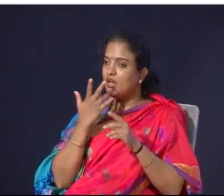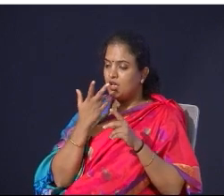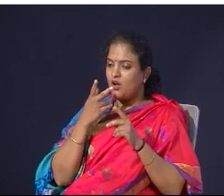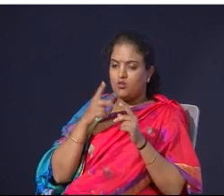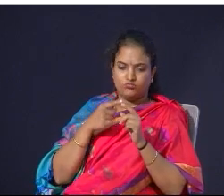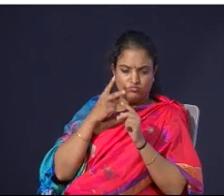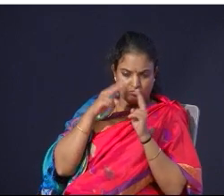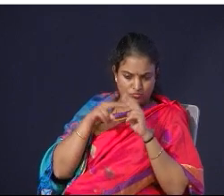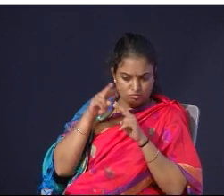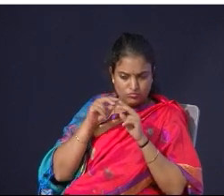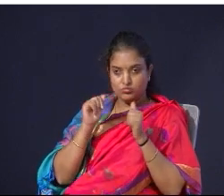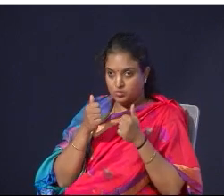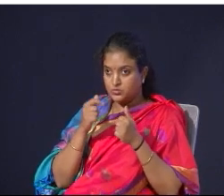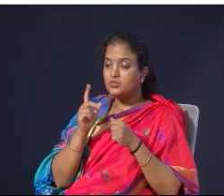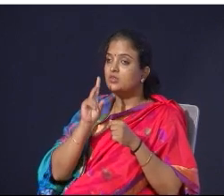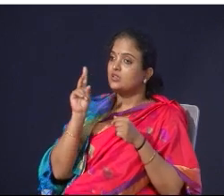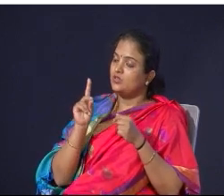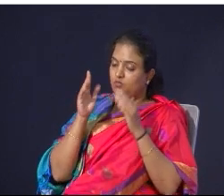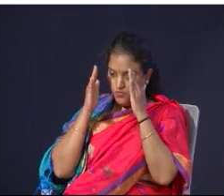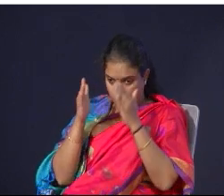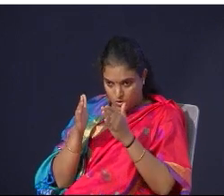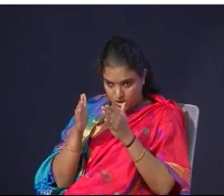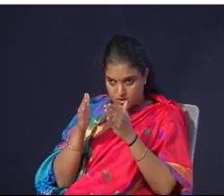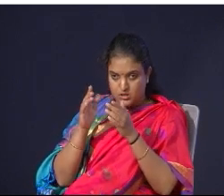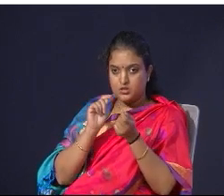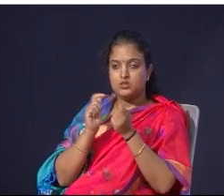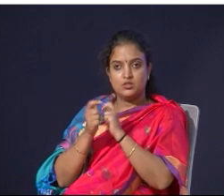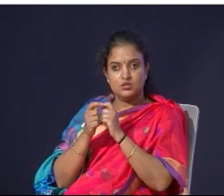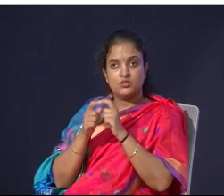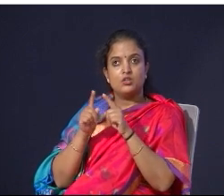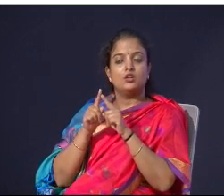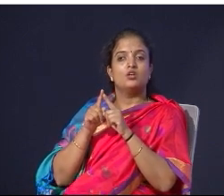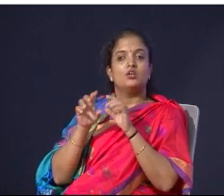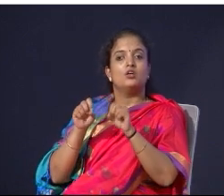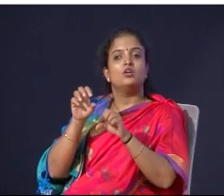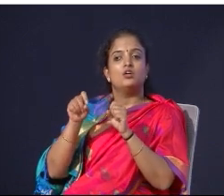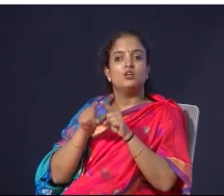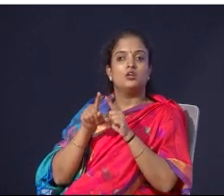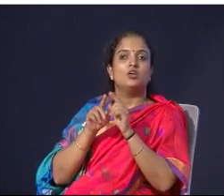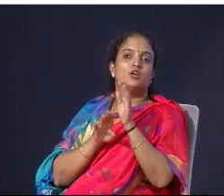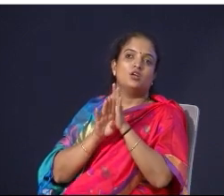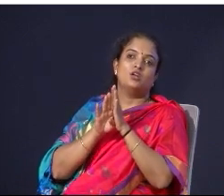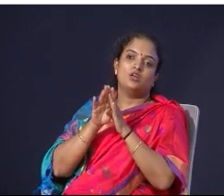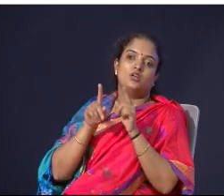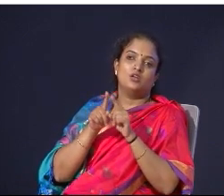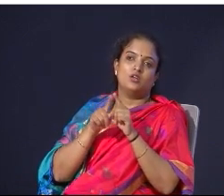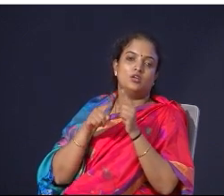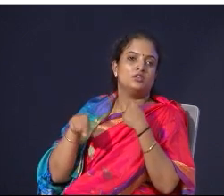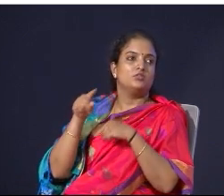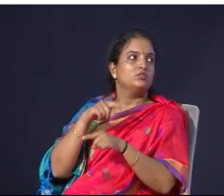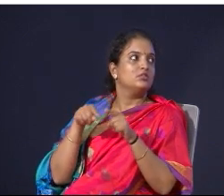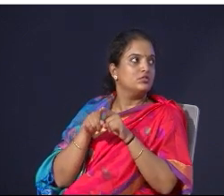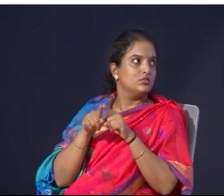acuity. The second stage, focusing, shift gaze, tracking, developments of hands-on random